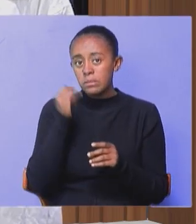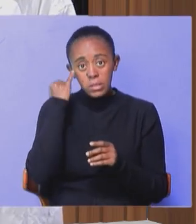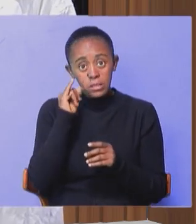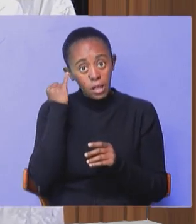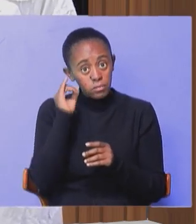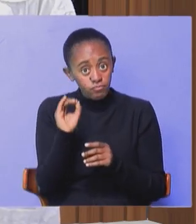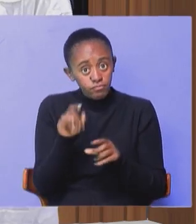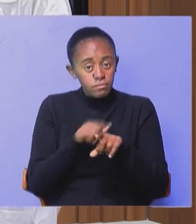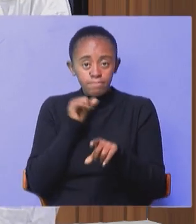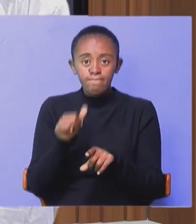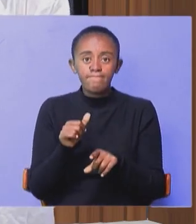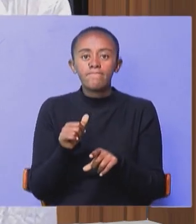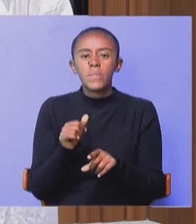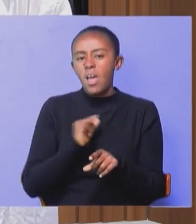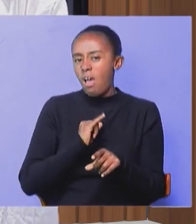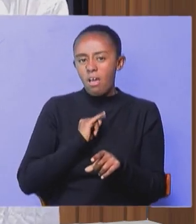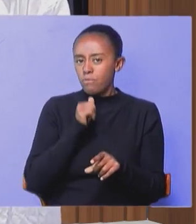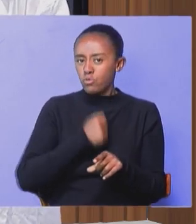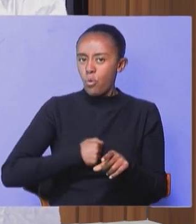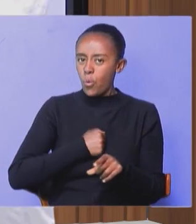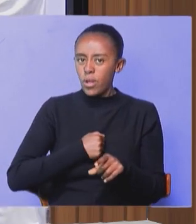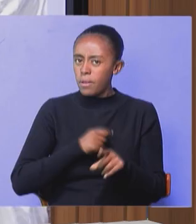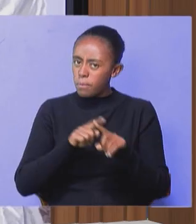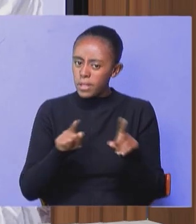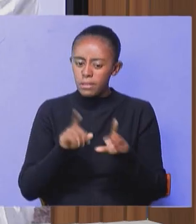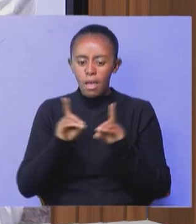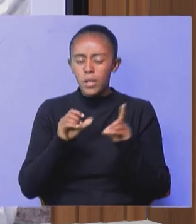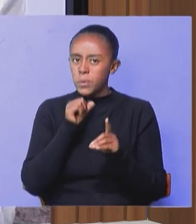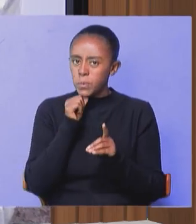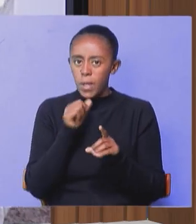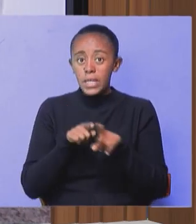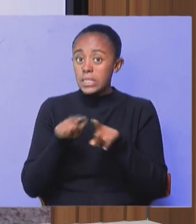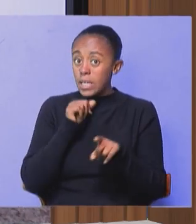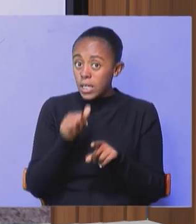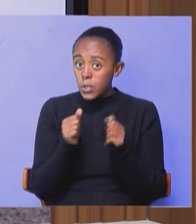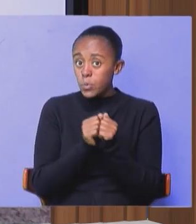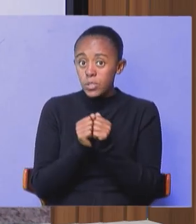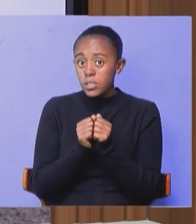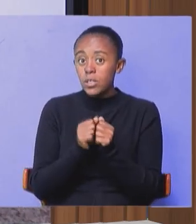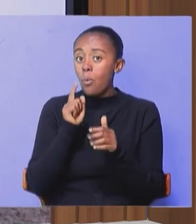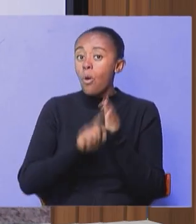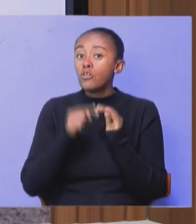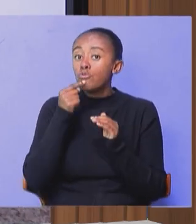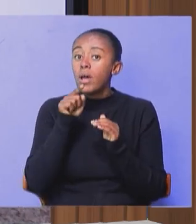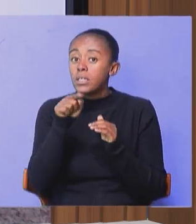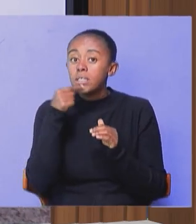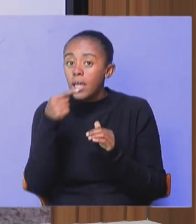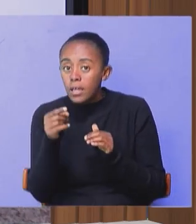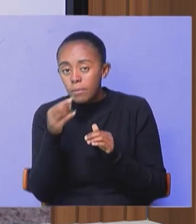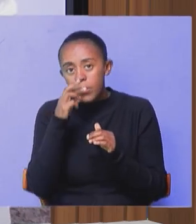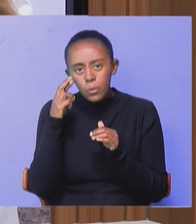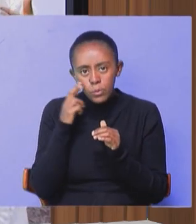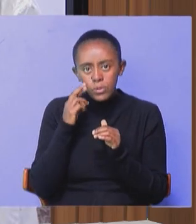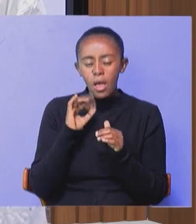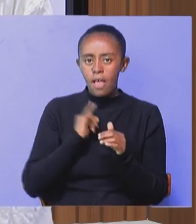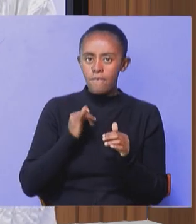saying, you can say, I'm sorry, but I disagree with what you are saying, because I